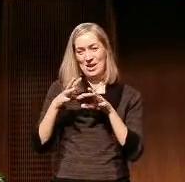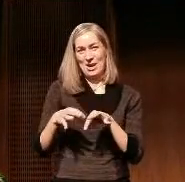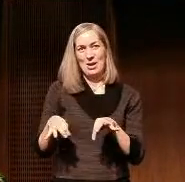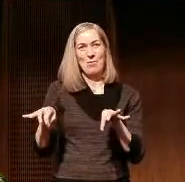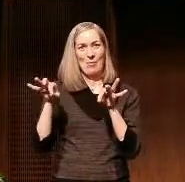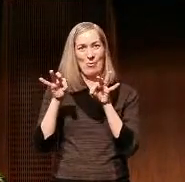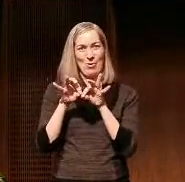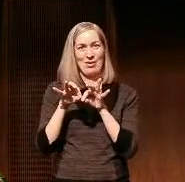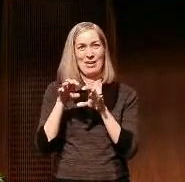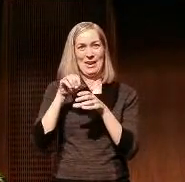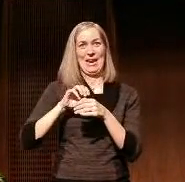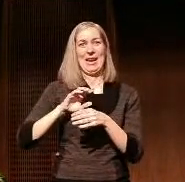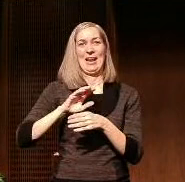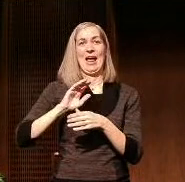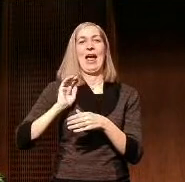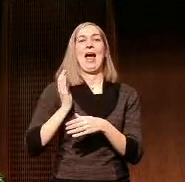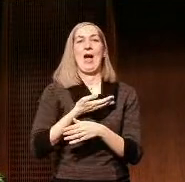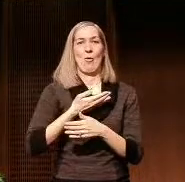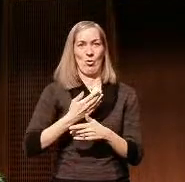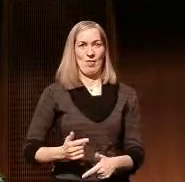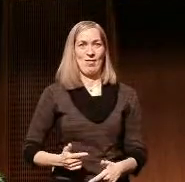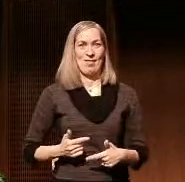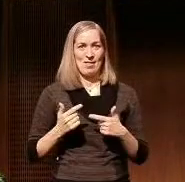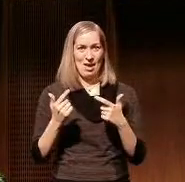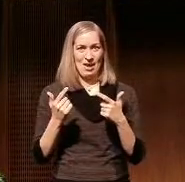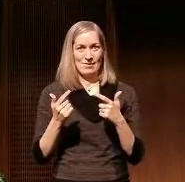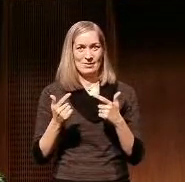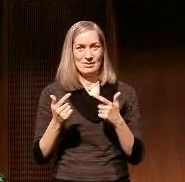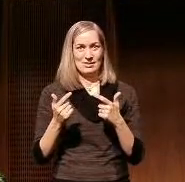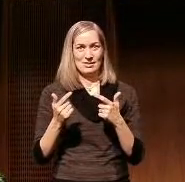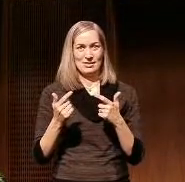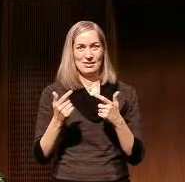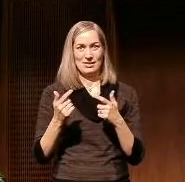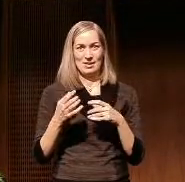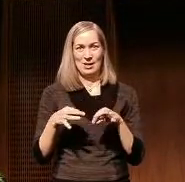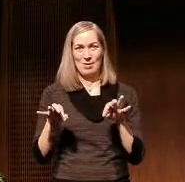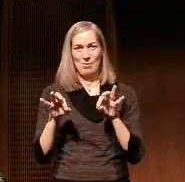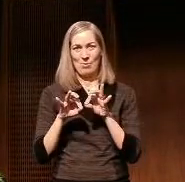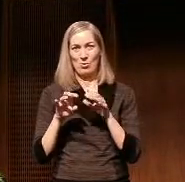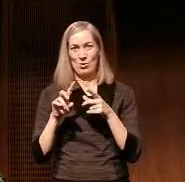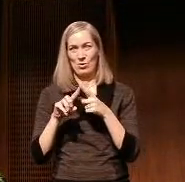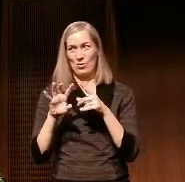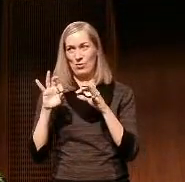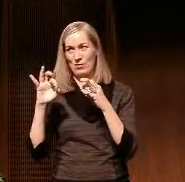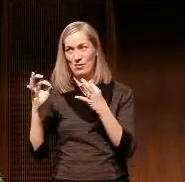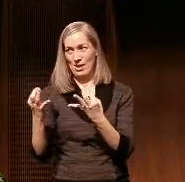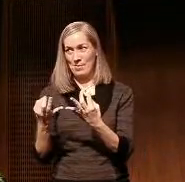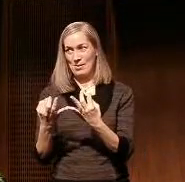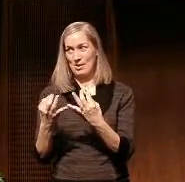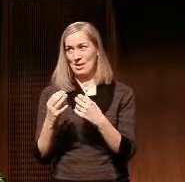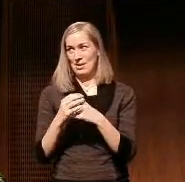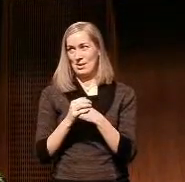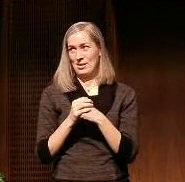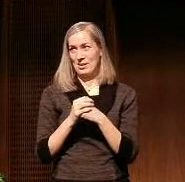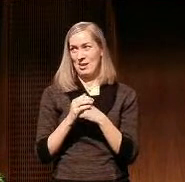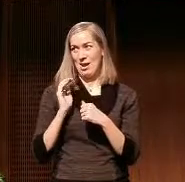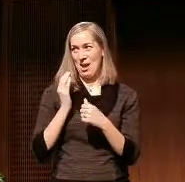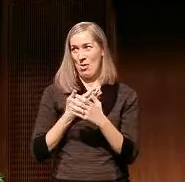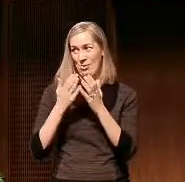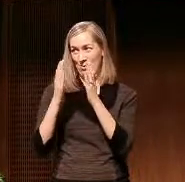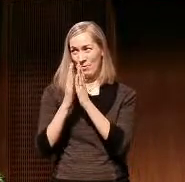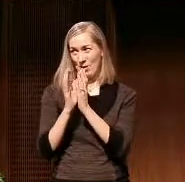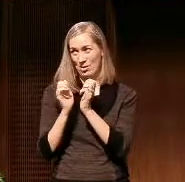of our lives. To the family, our deepest condolences to you. Our prayers are with